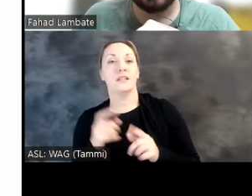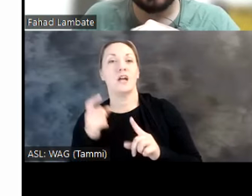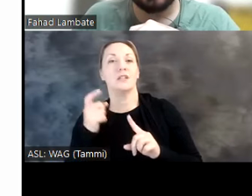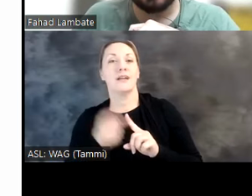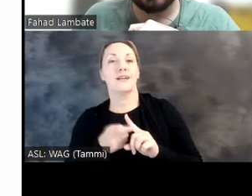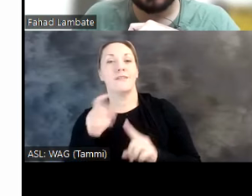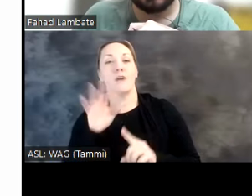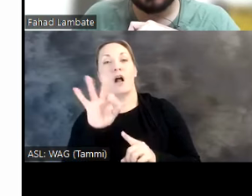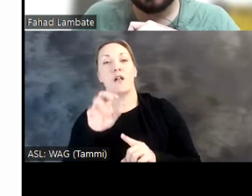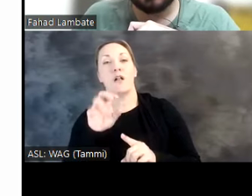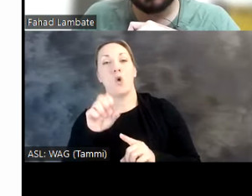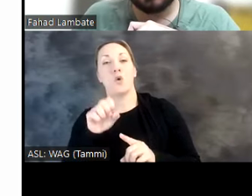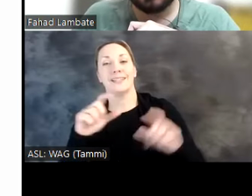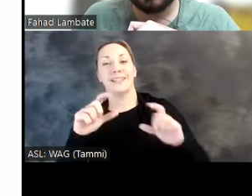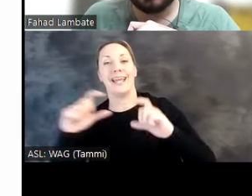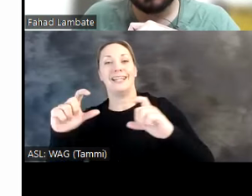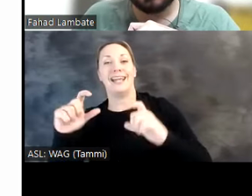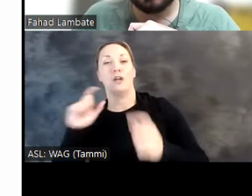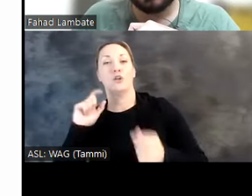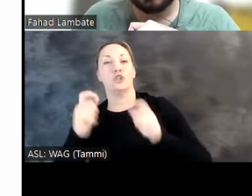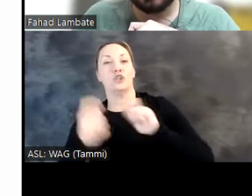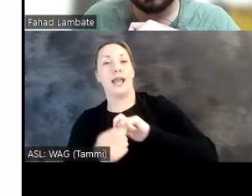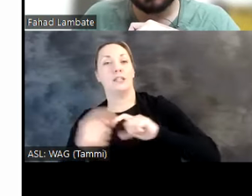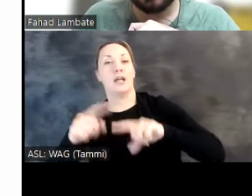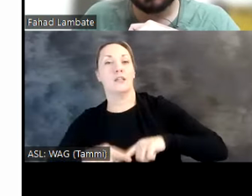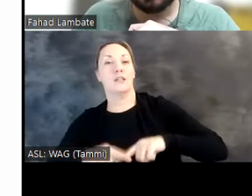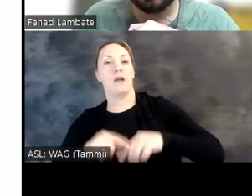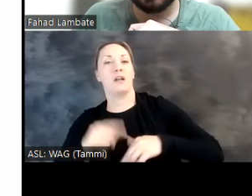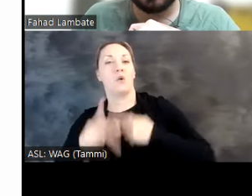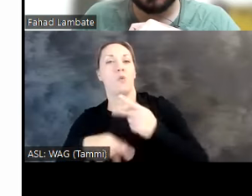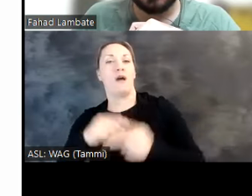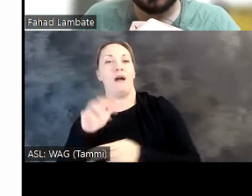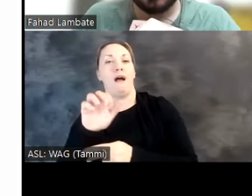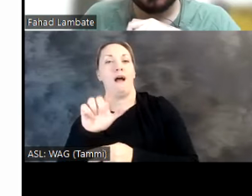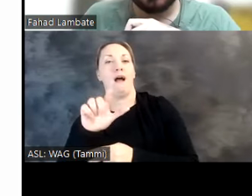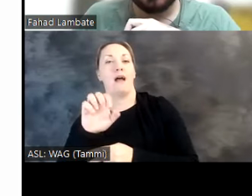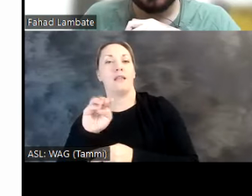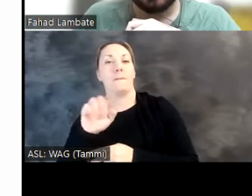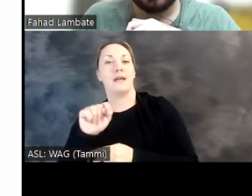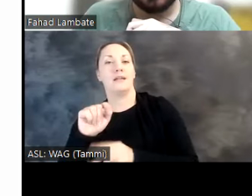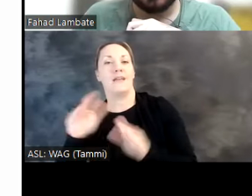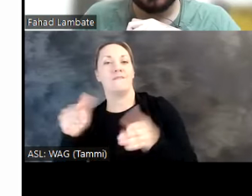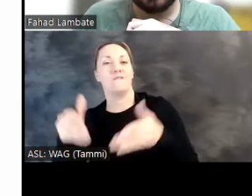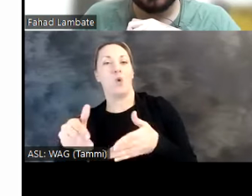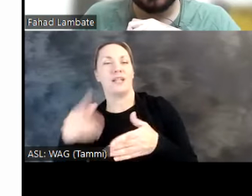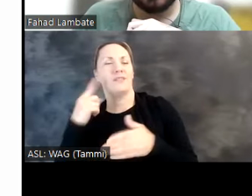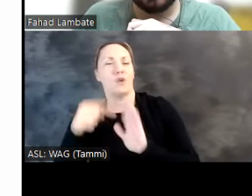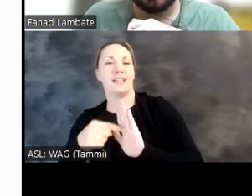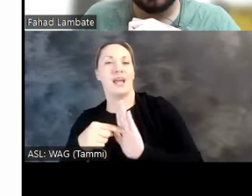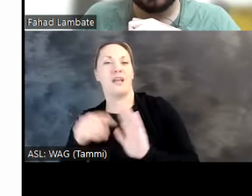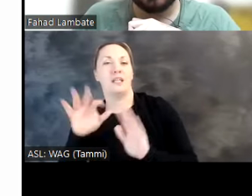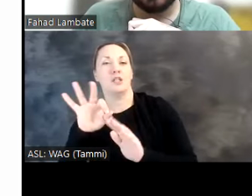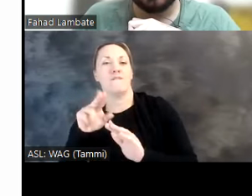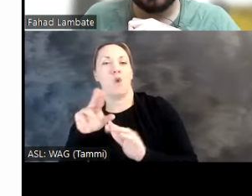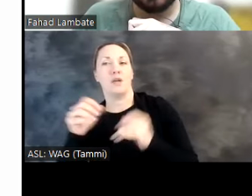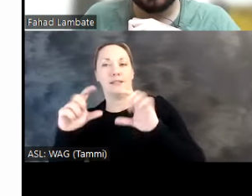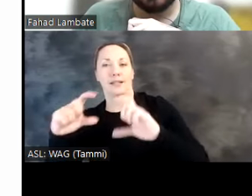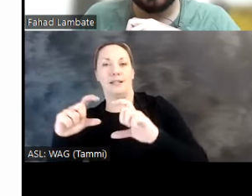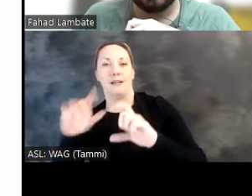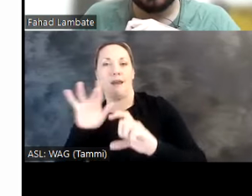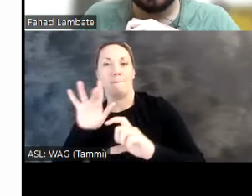focus indicator change depending on the type of element in focus? For example, is the focus indicator on a